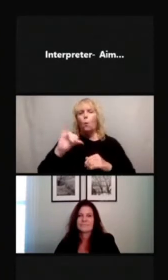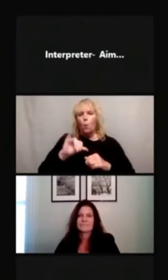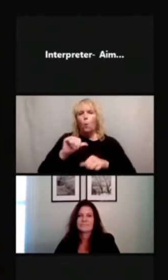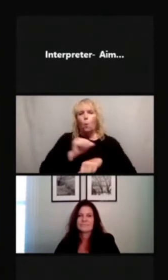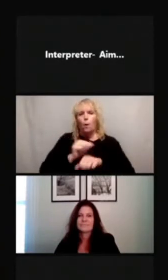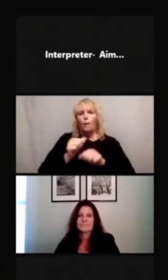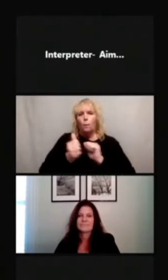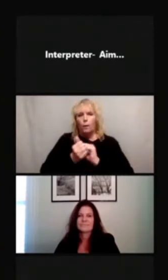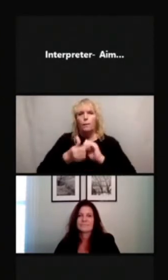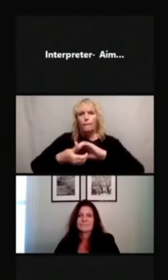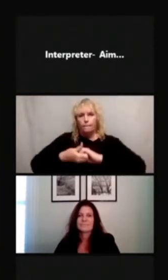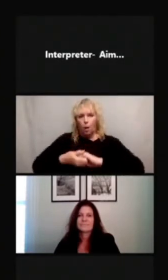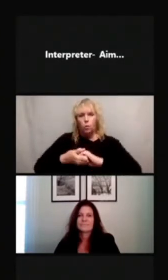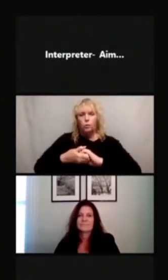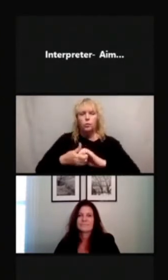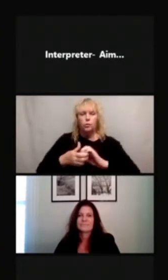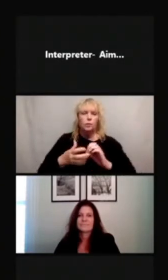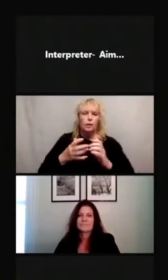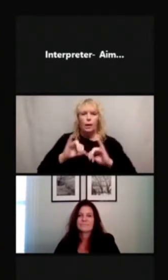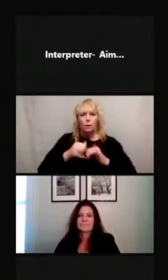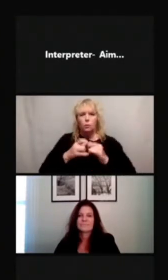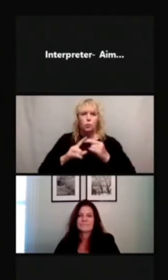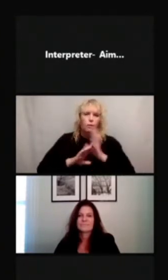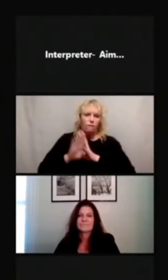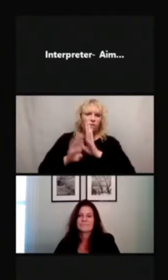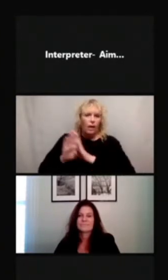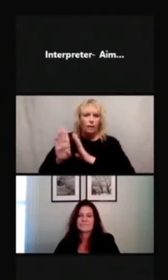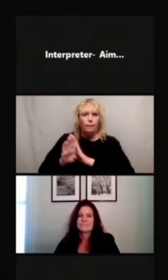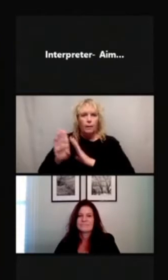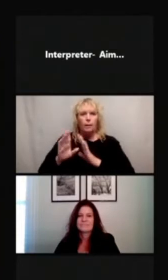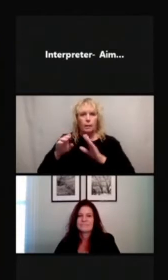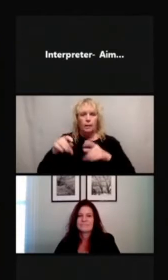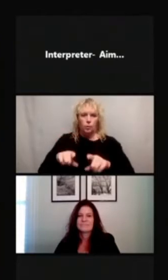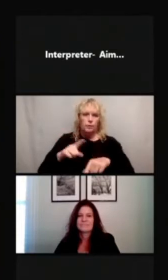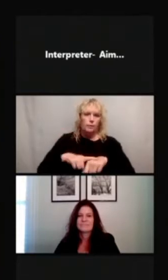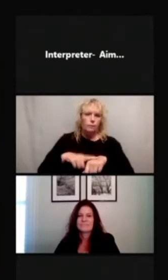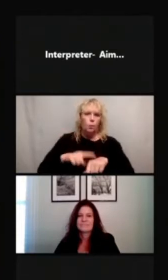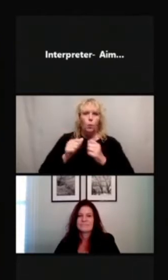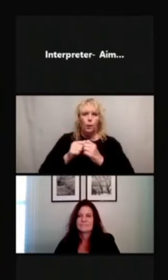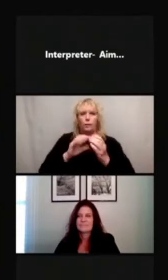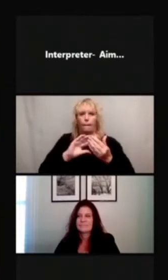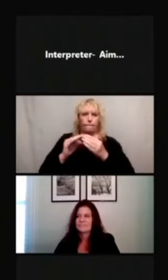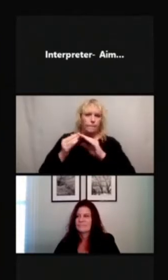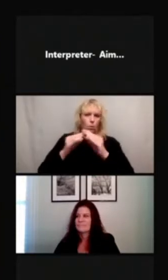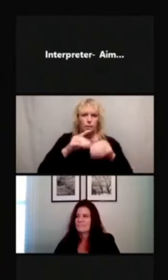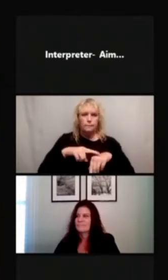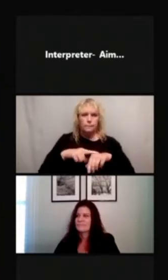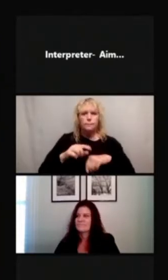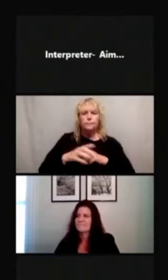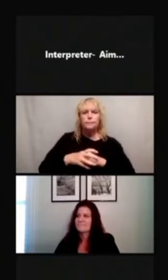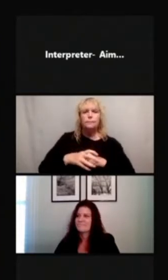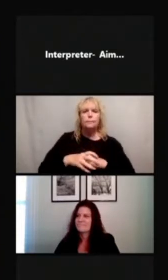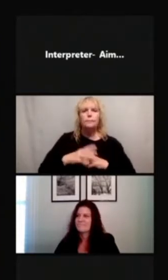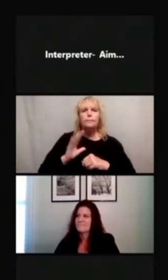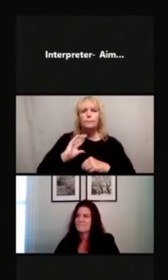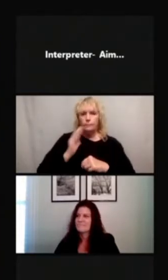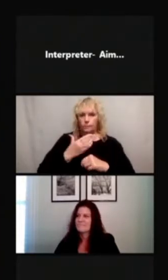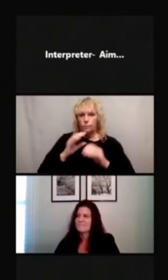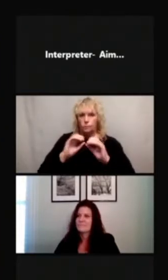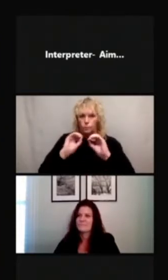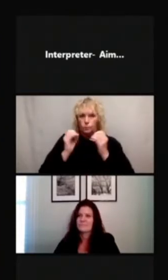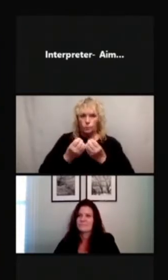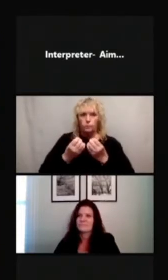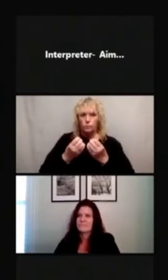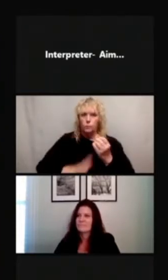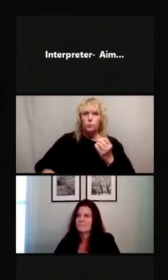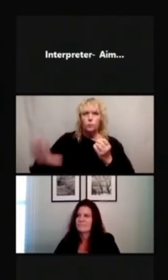time to our mutual benefit with community partners. Our organization, Florida Literacy Coalition, is a